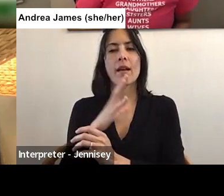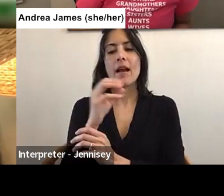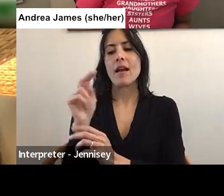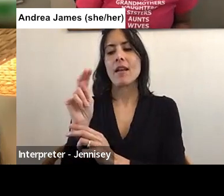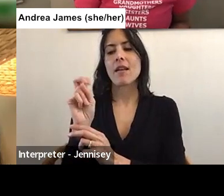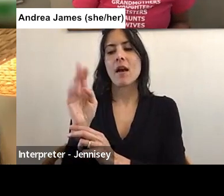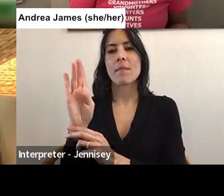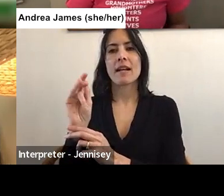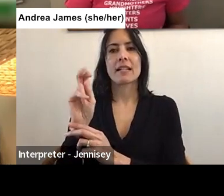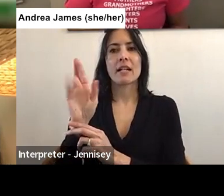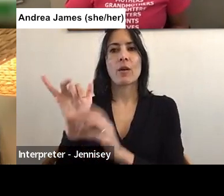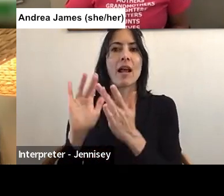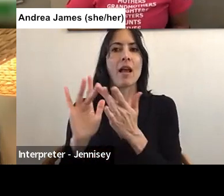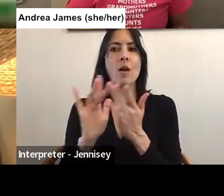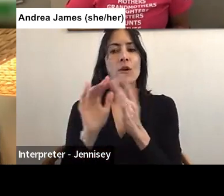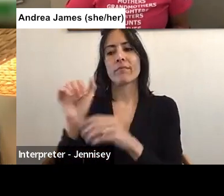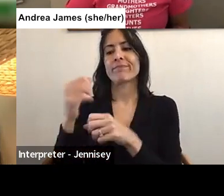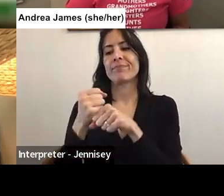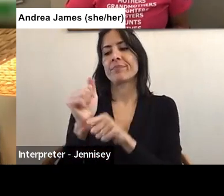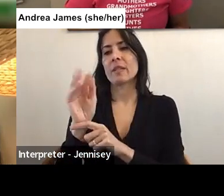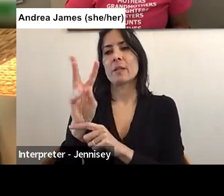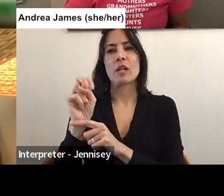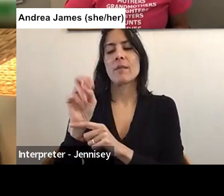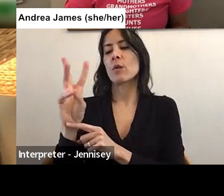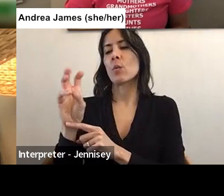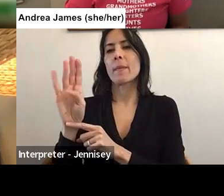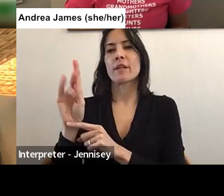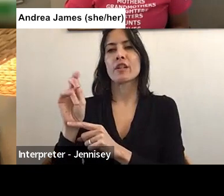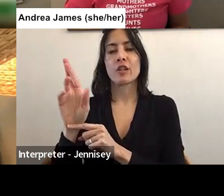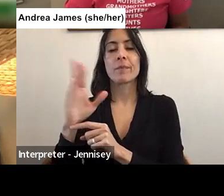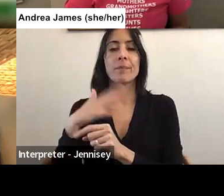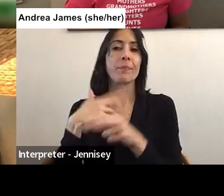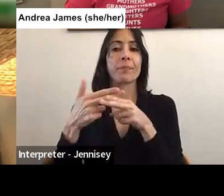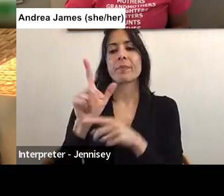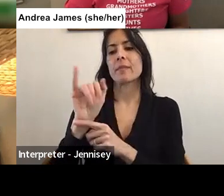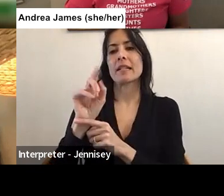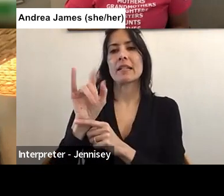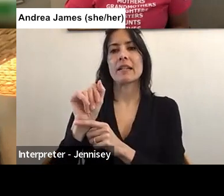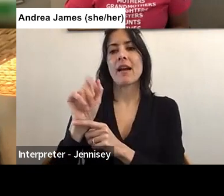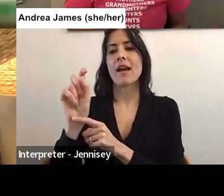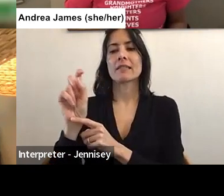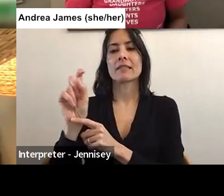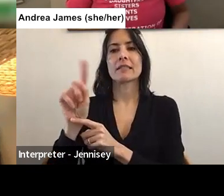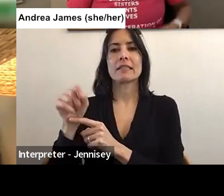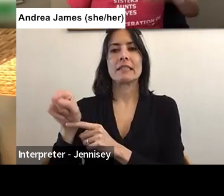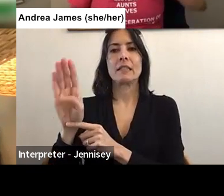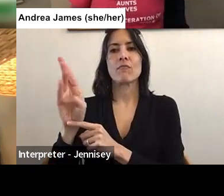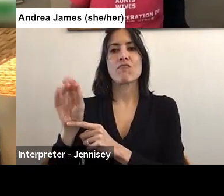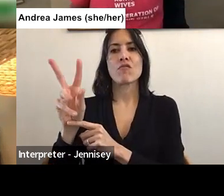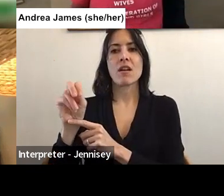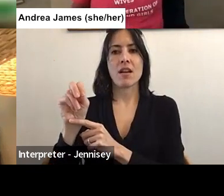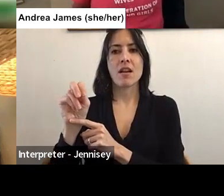Liberating Webinar Series. My name is Lydia XZ Brown, sign name L Brown,